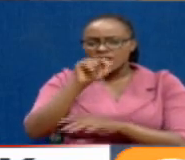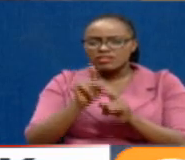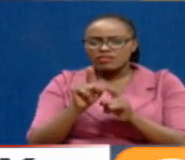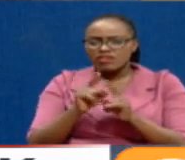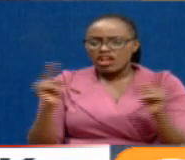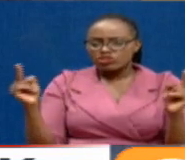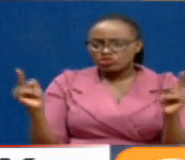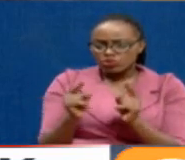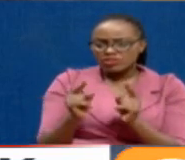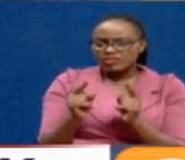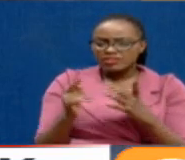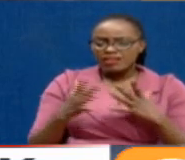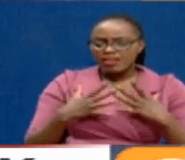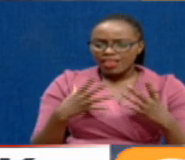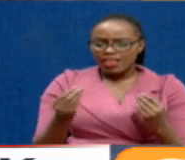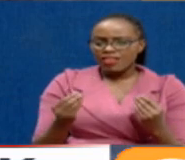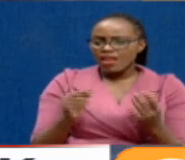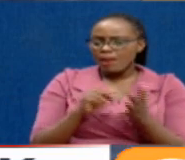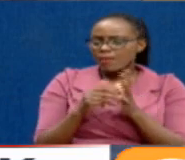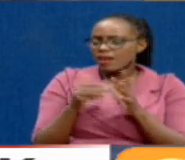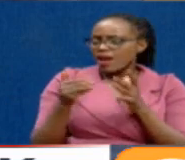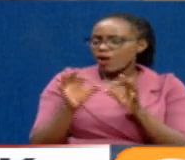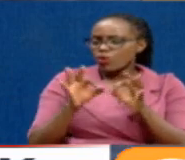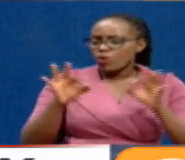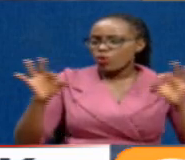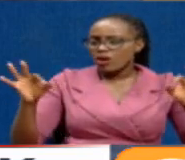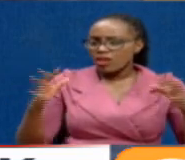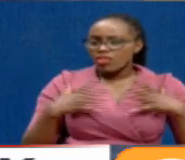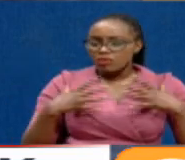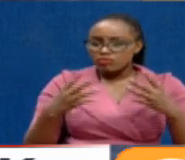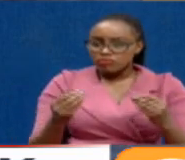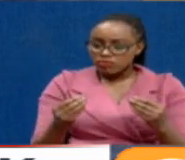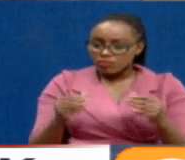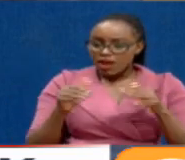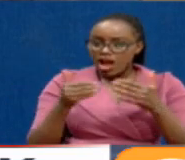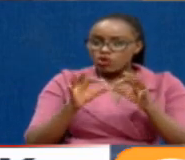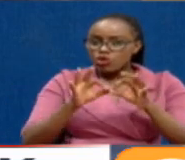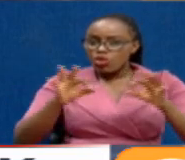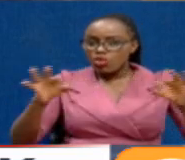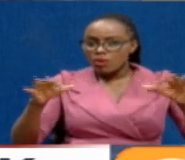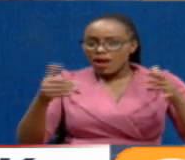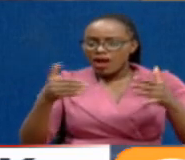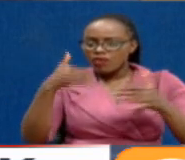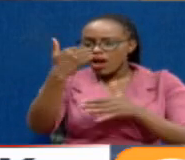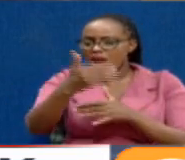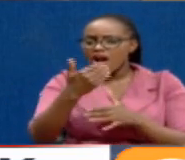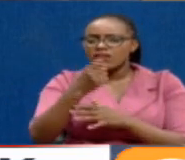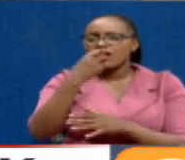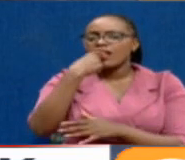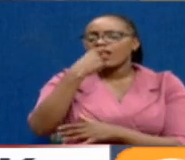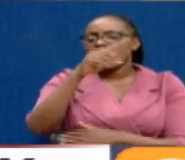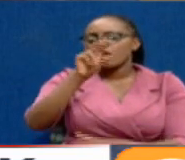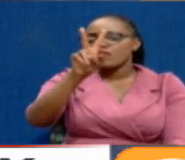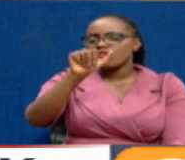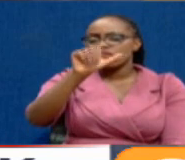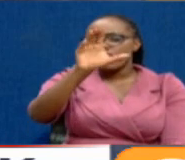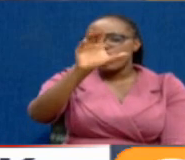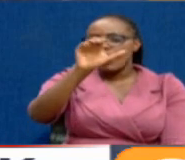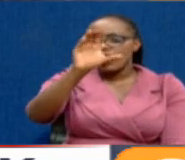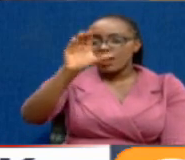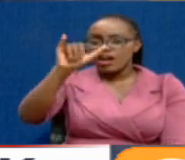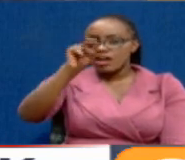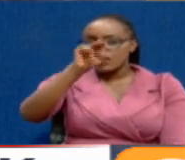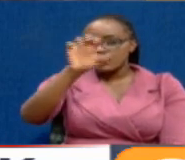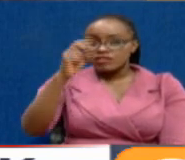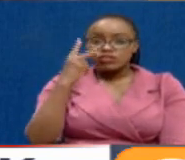short-lived immunity. Yeah, so how long does immunity, how you need to optimize the vaccine, how long do you need to give this vaccine?